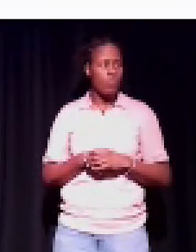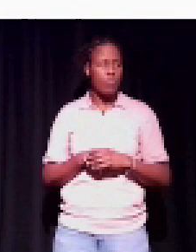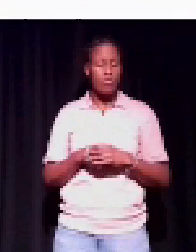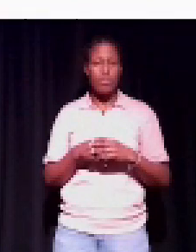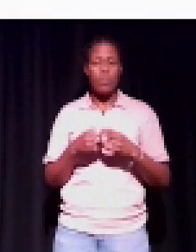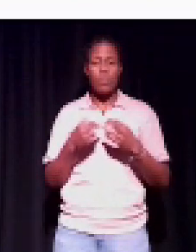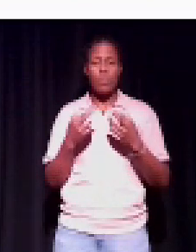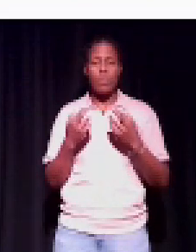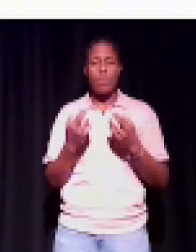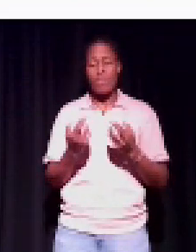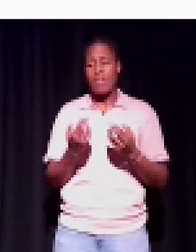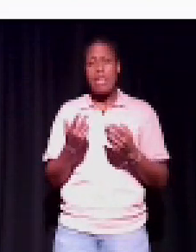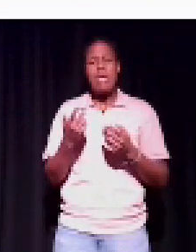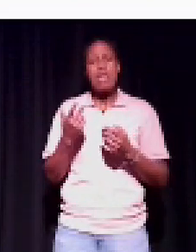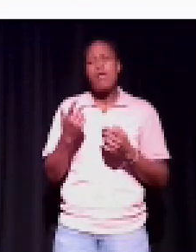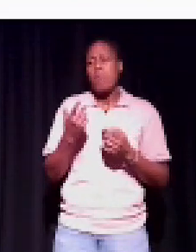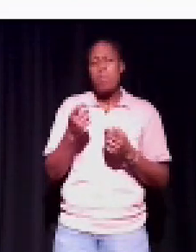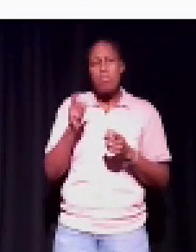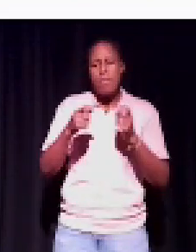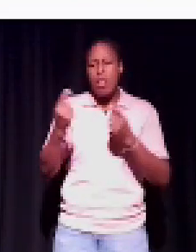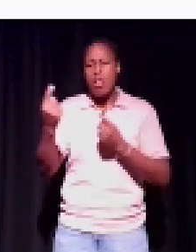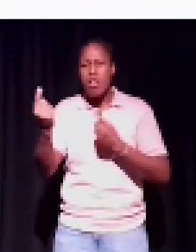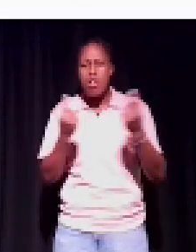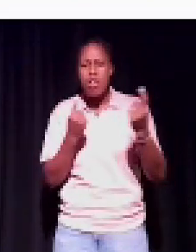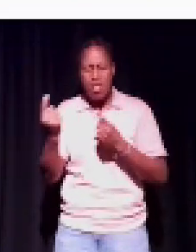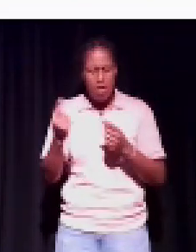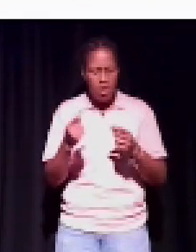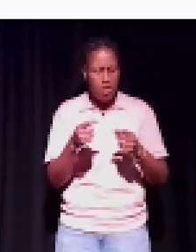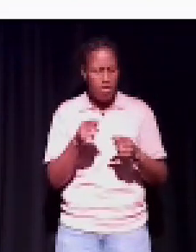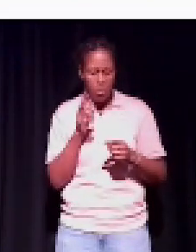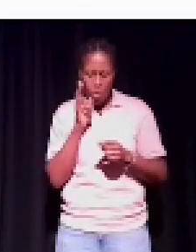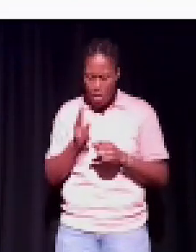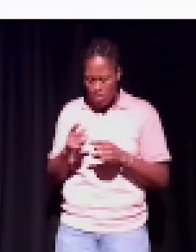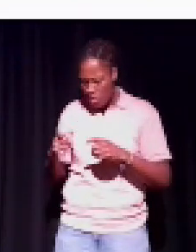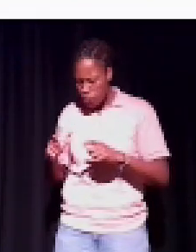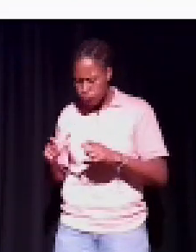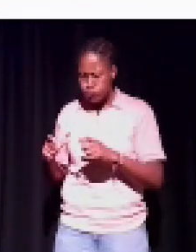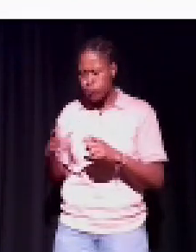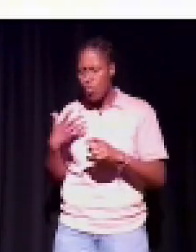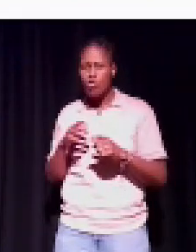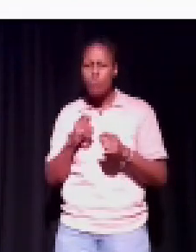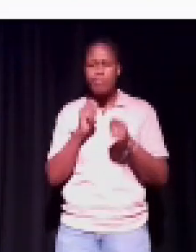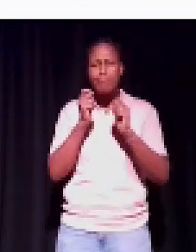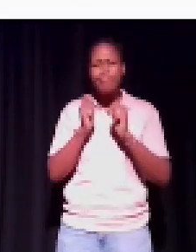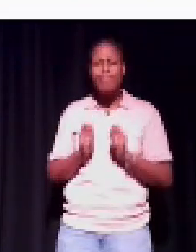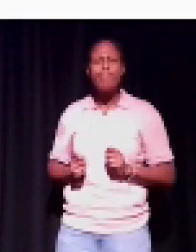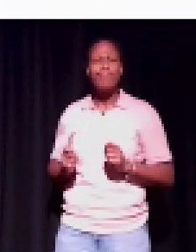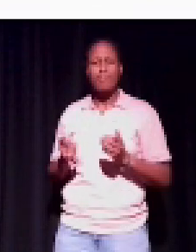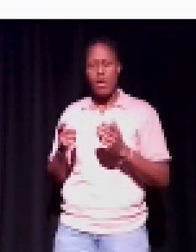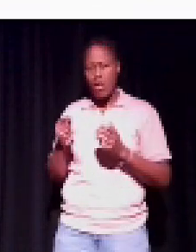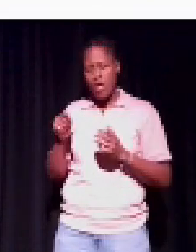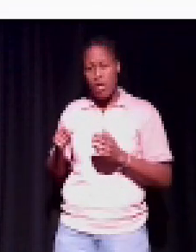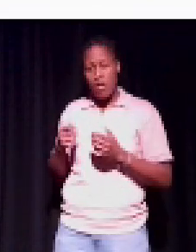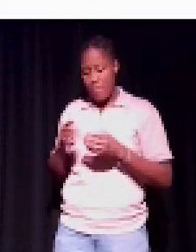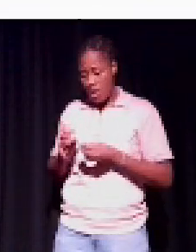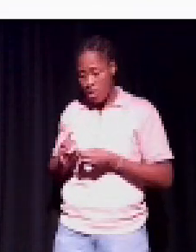like the way that bit works. I'm going to make it work this way instead. And hopefully people can do that and then share their